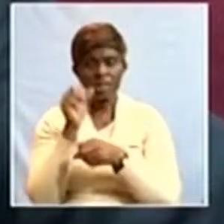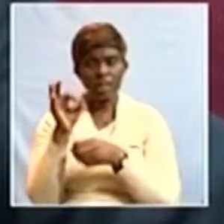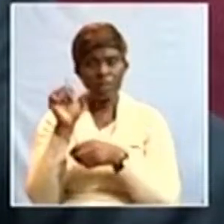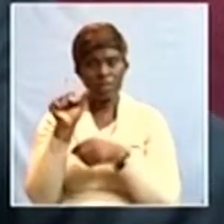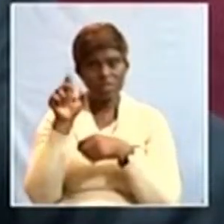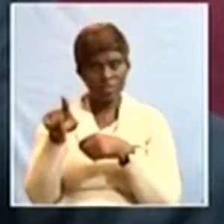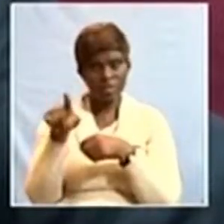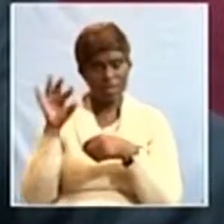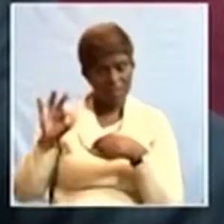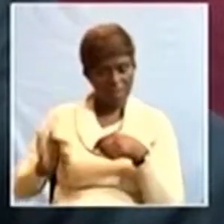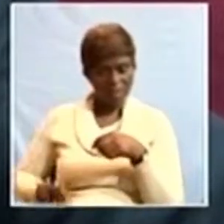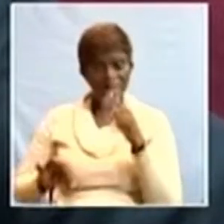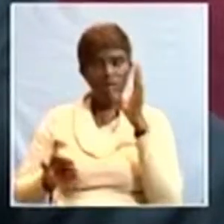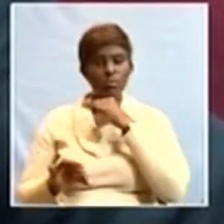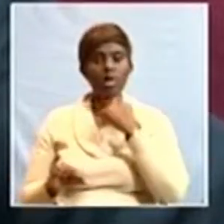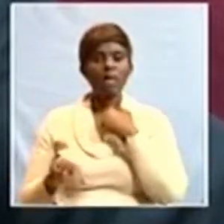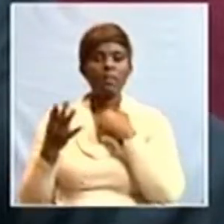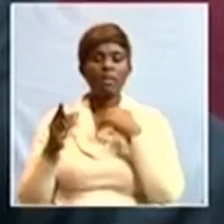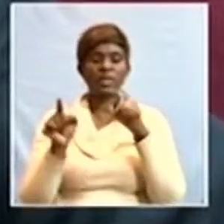in FSP.